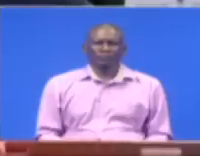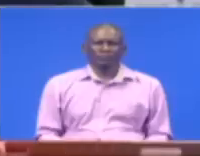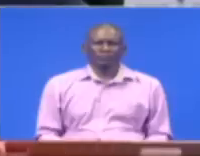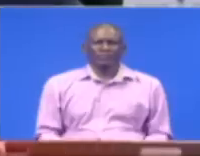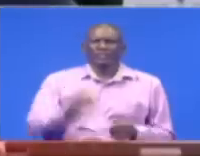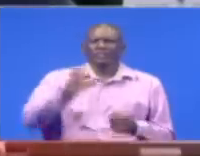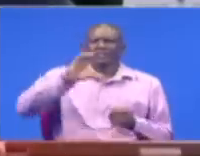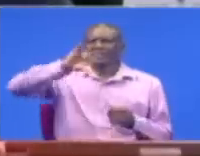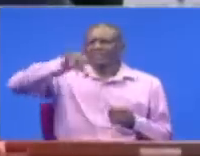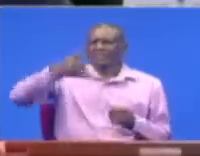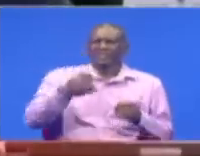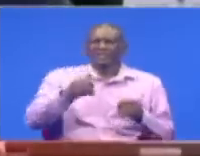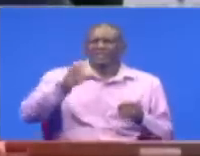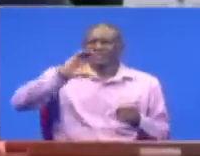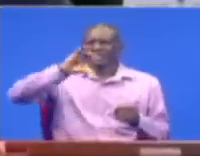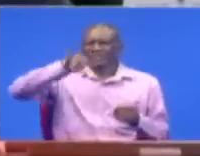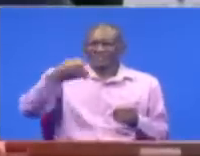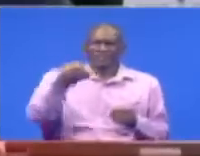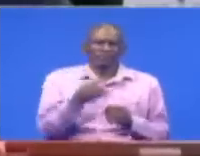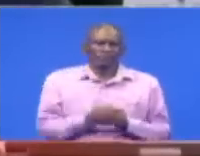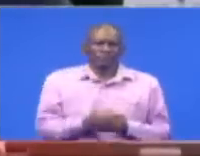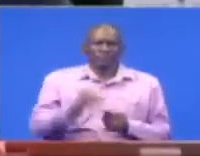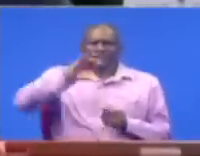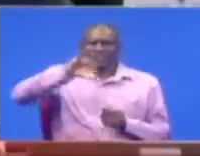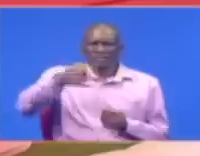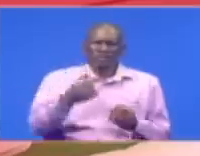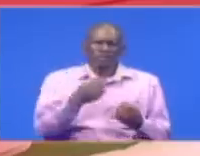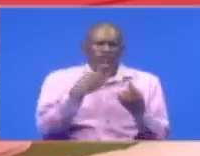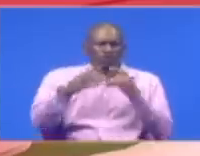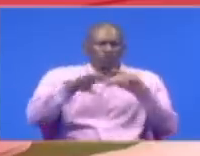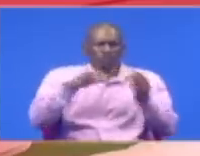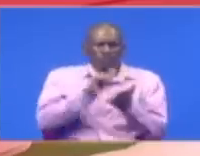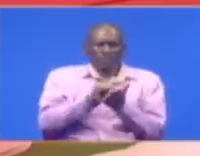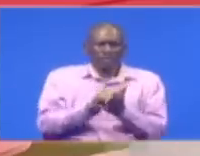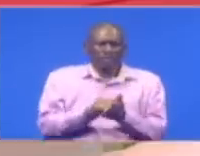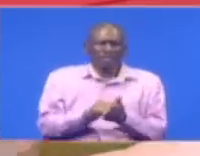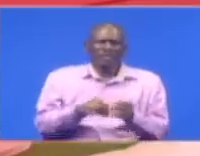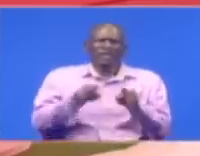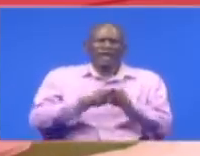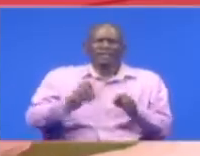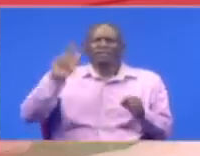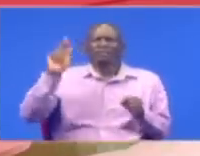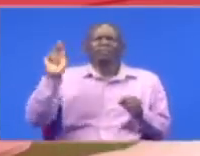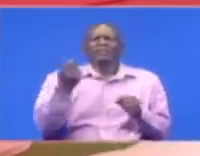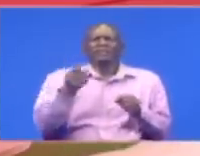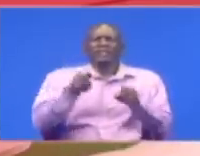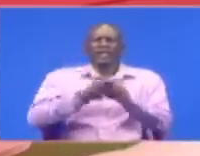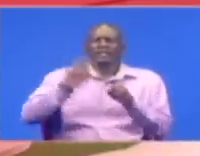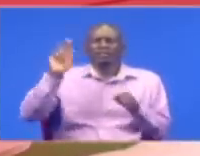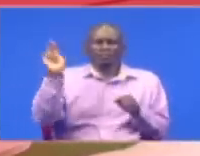Chief Justice, and you've mentioned that, being the President